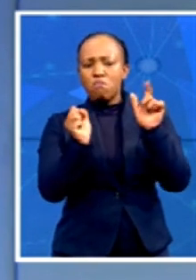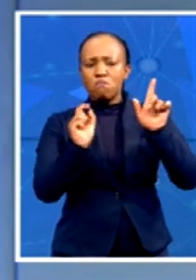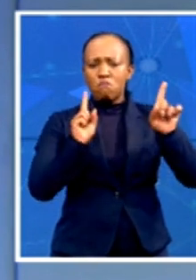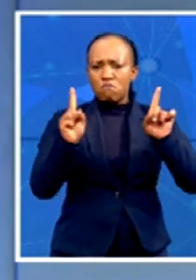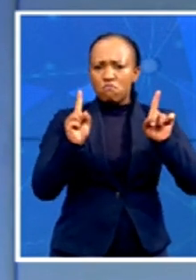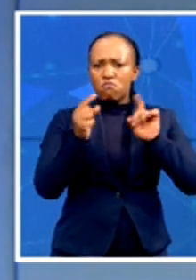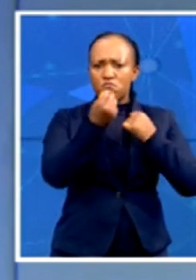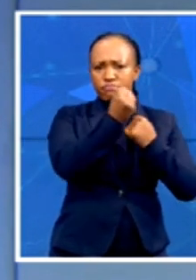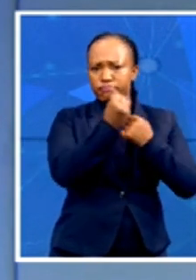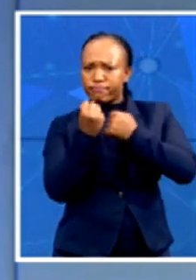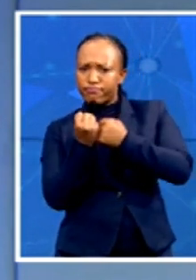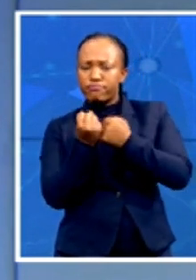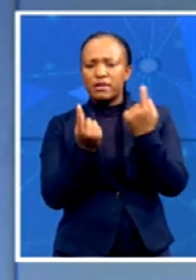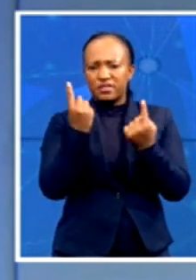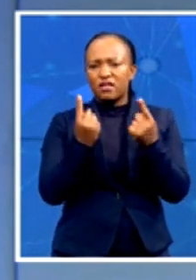throughout our lives